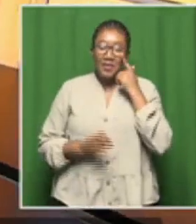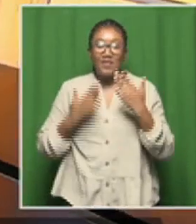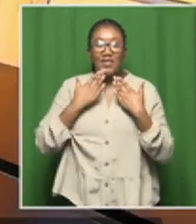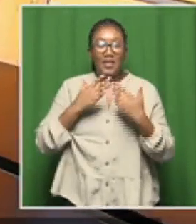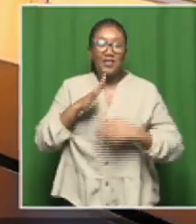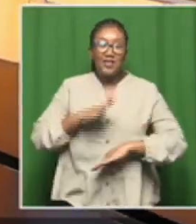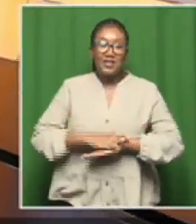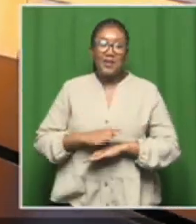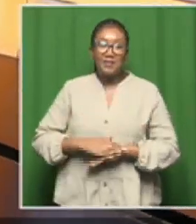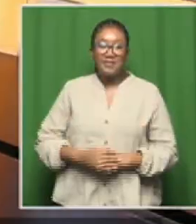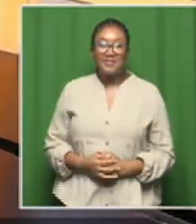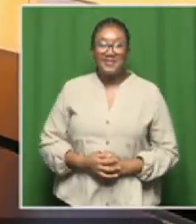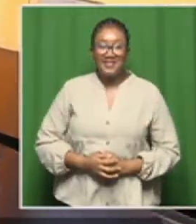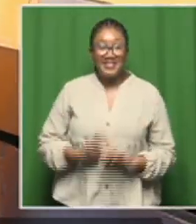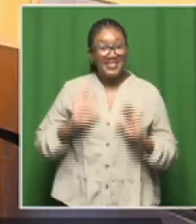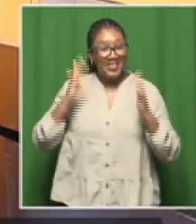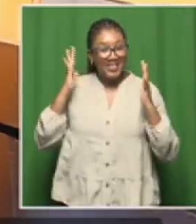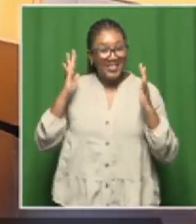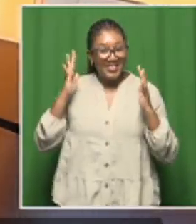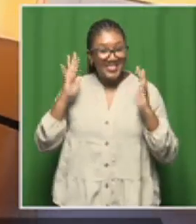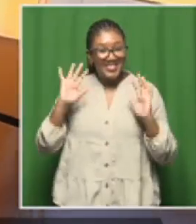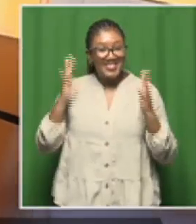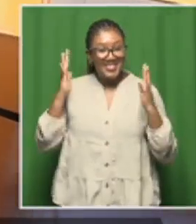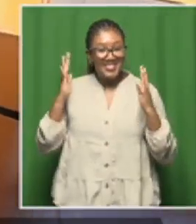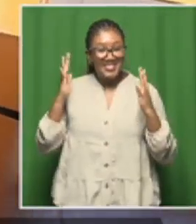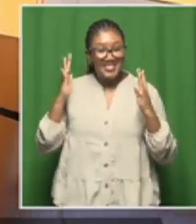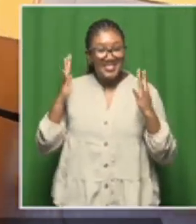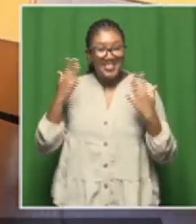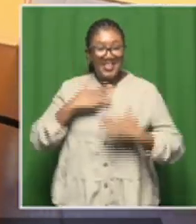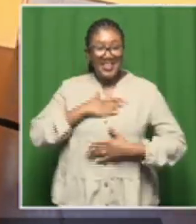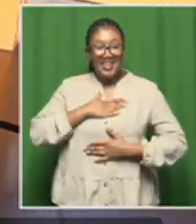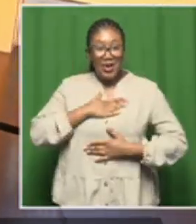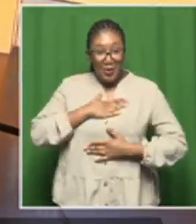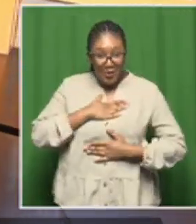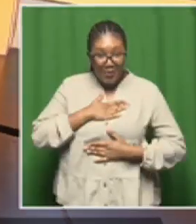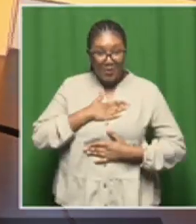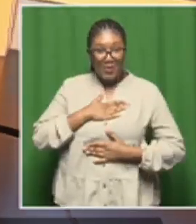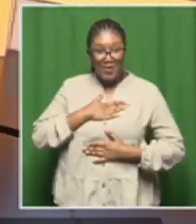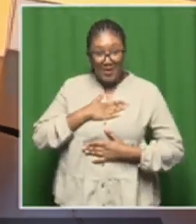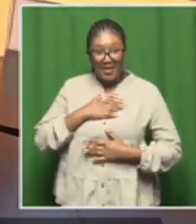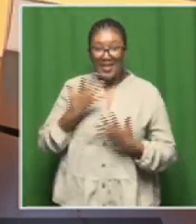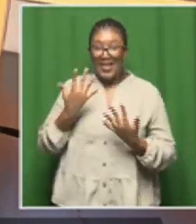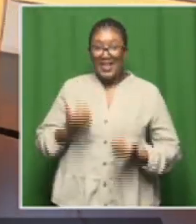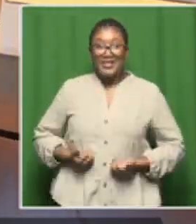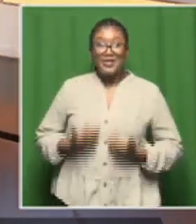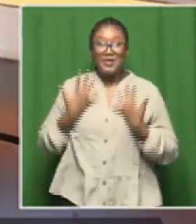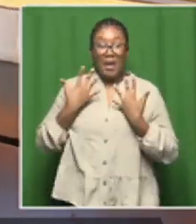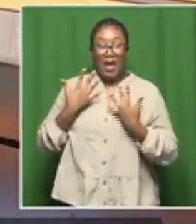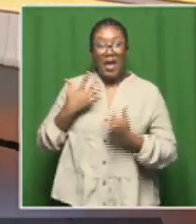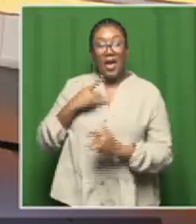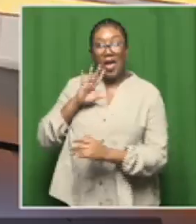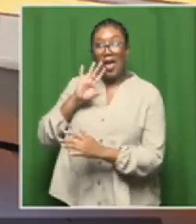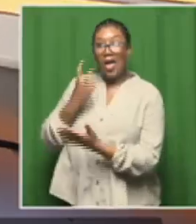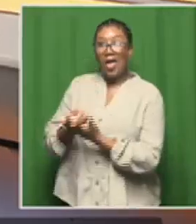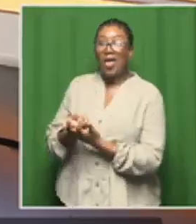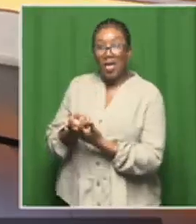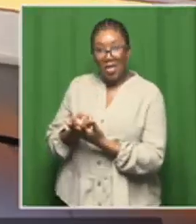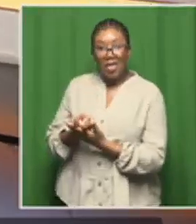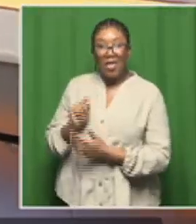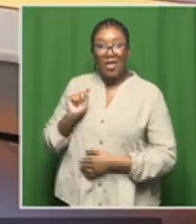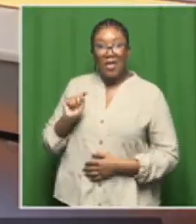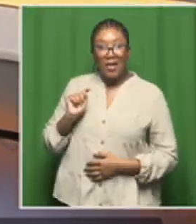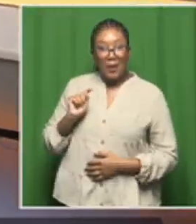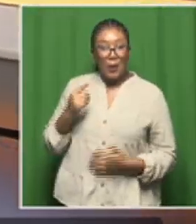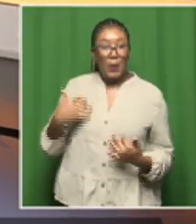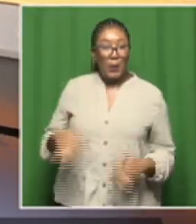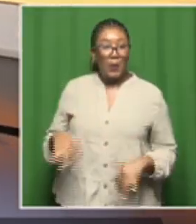It's a pleasure to be here. Congrats. Thank I you. am so intrigued, inspired, mesmerized by this offering. Obviously